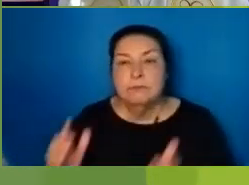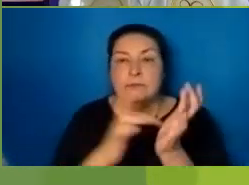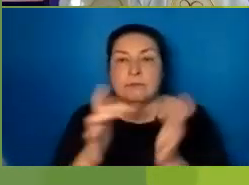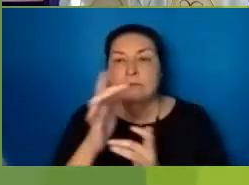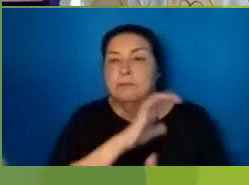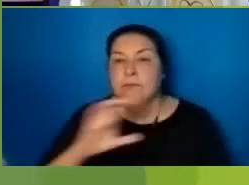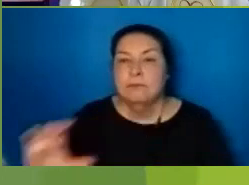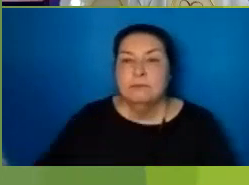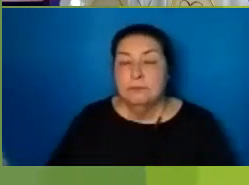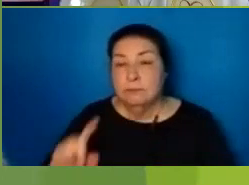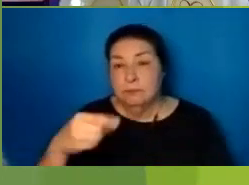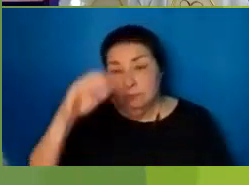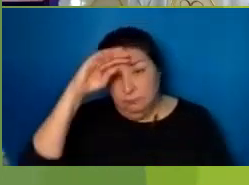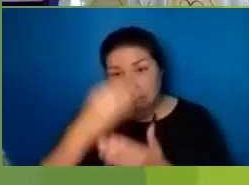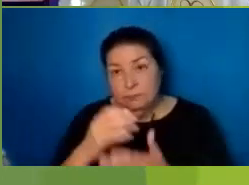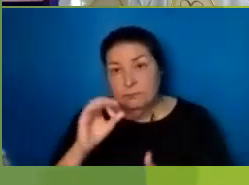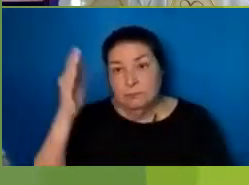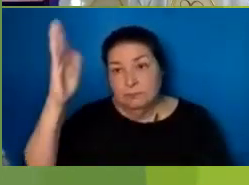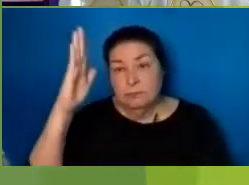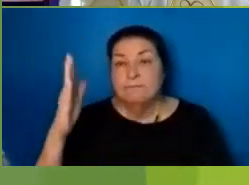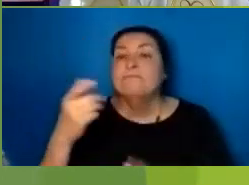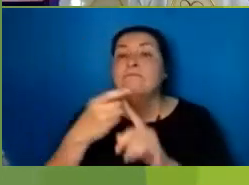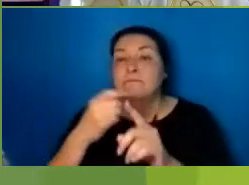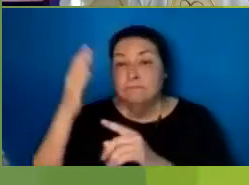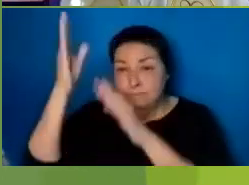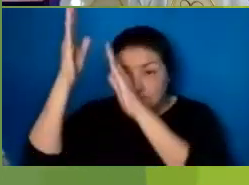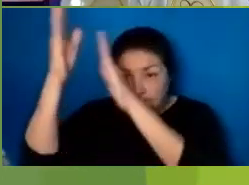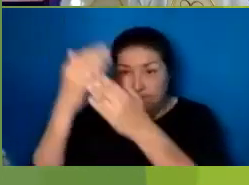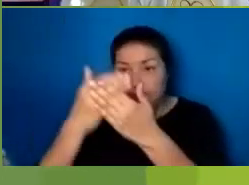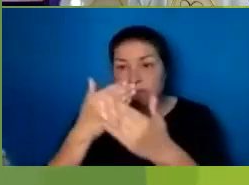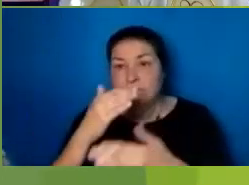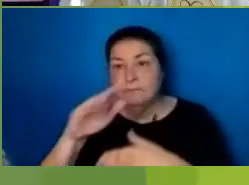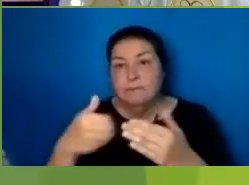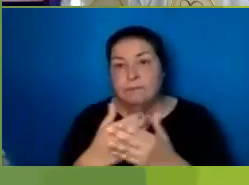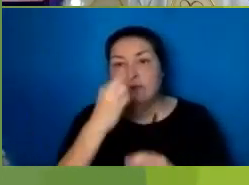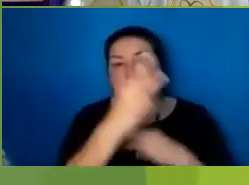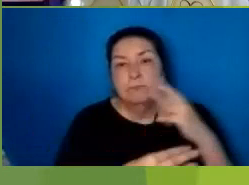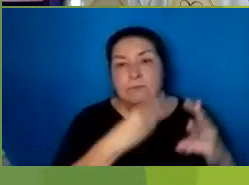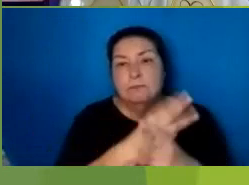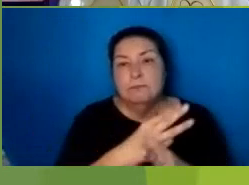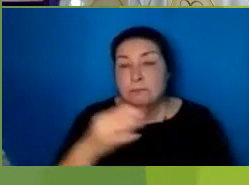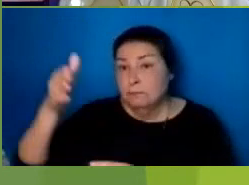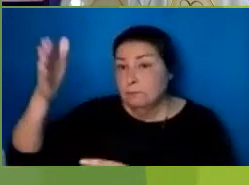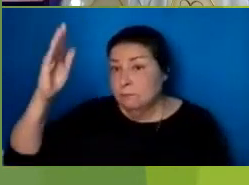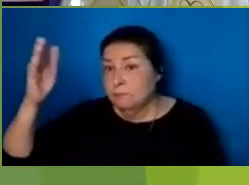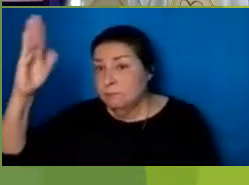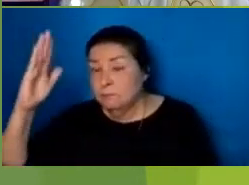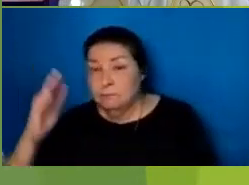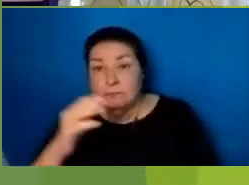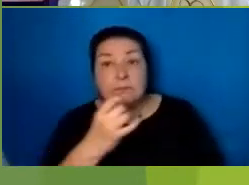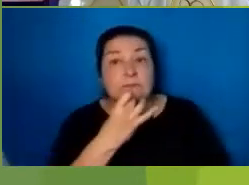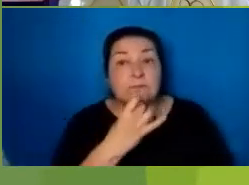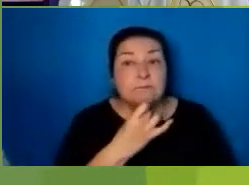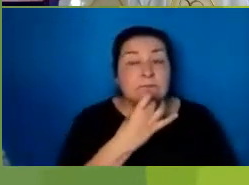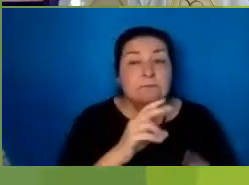The Only Begotten Son Of God Begotten Of His Father Before All Our Worlds God Of God Light Of Light